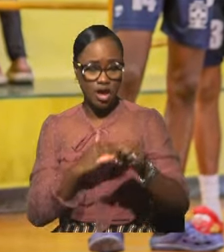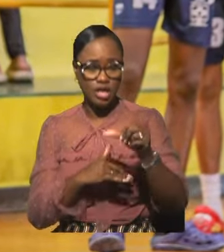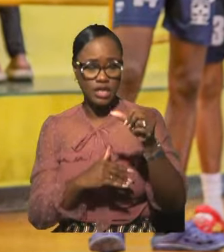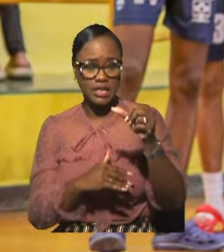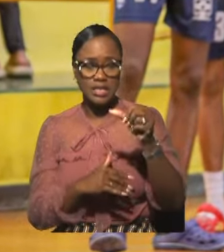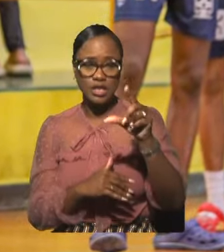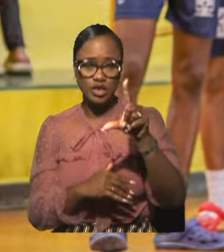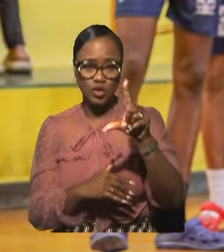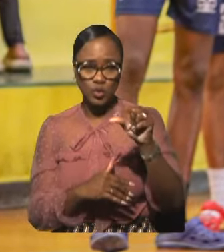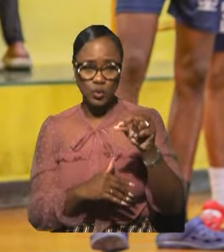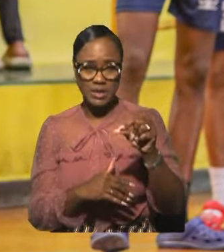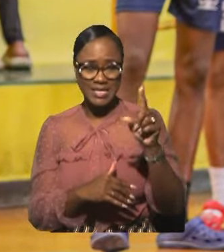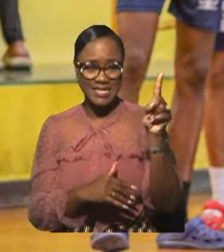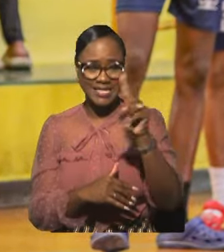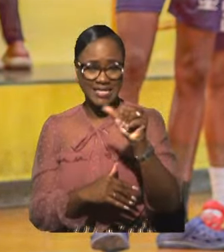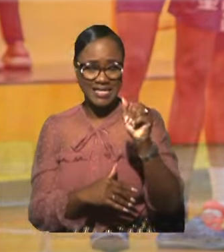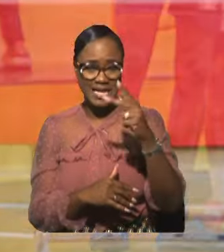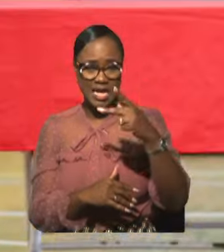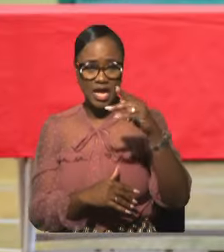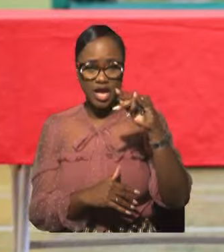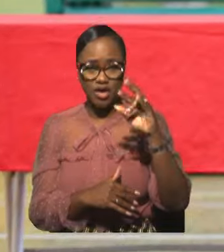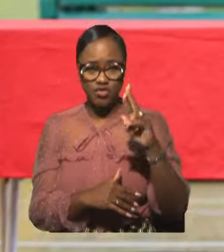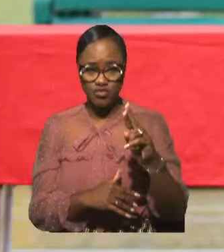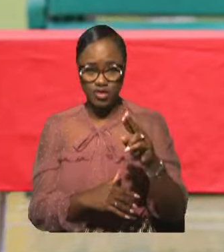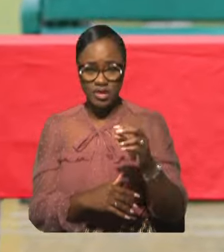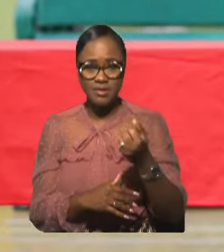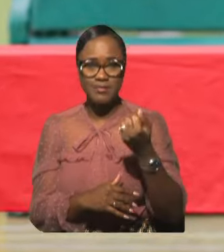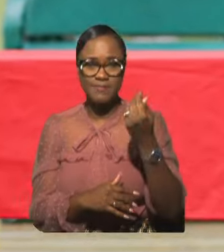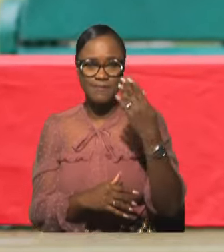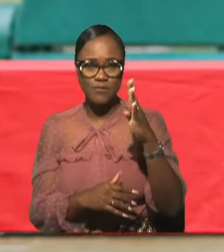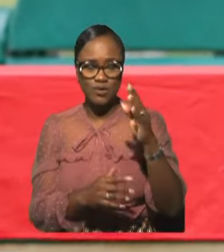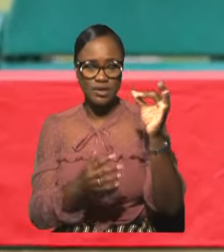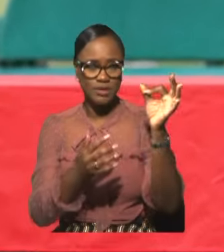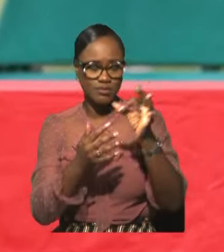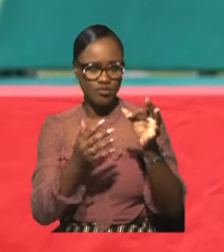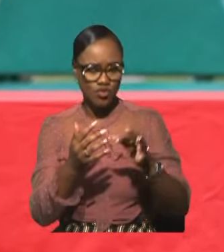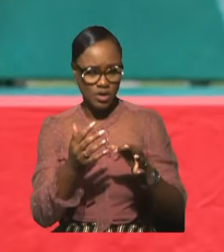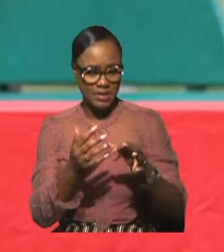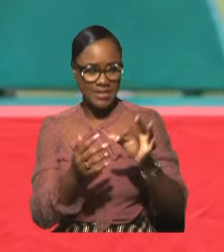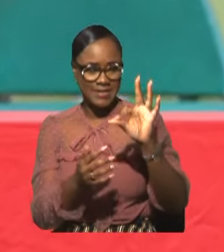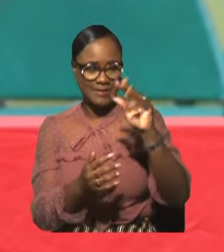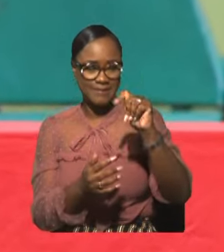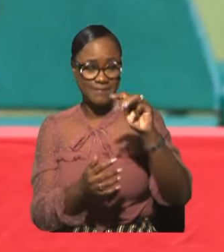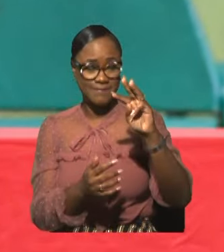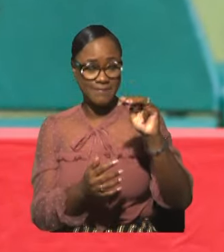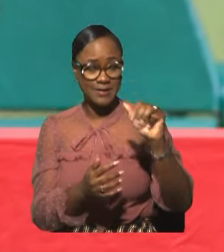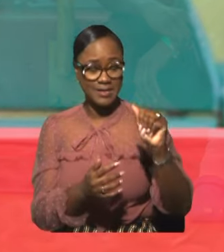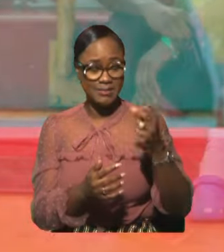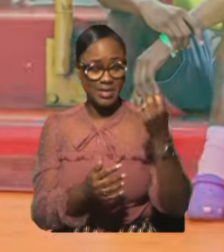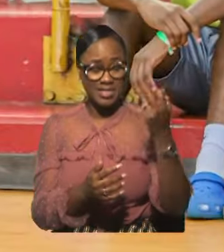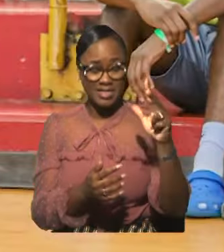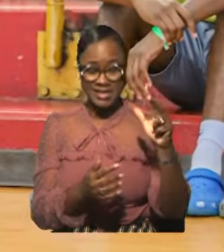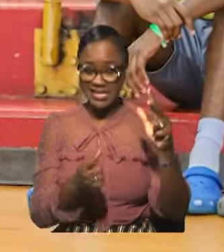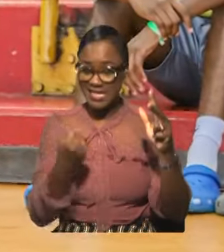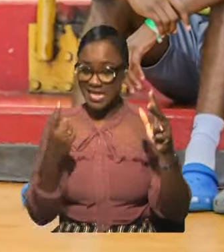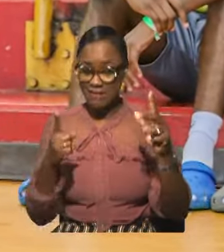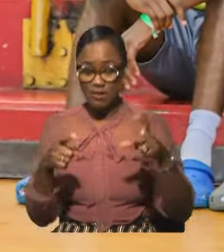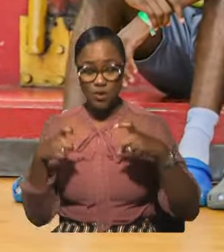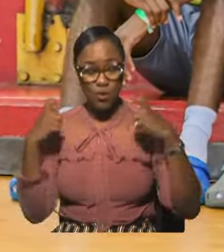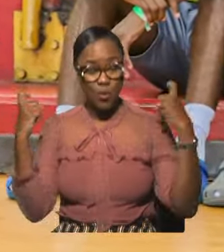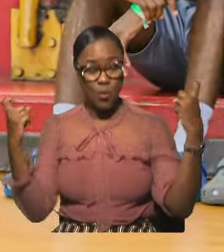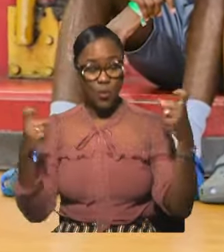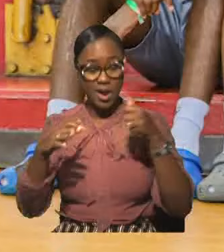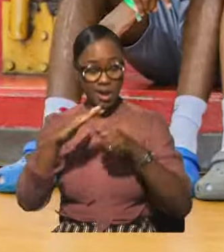Zachary Julian, who top scored with 14 points, guided Fatima College to a thrilling 13-11 match to claim the